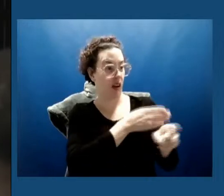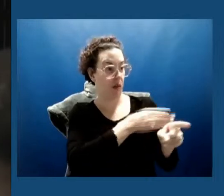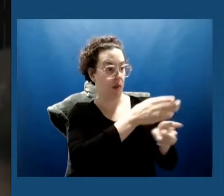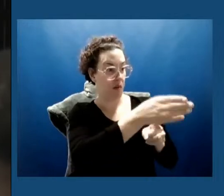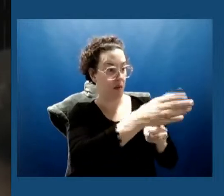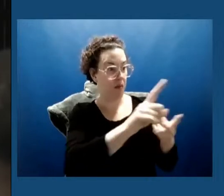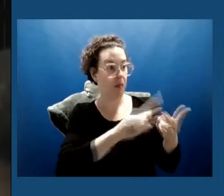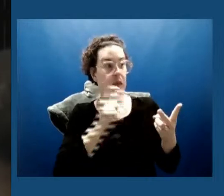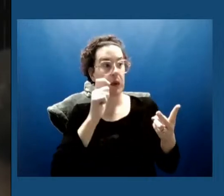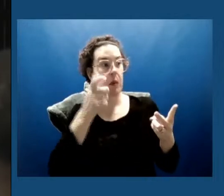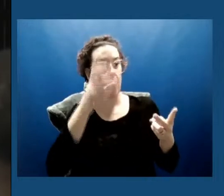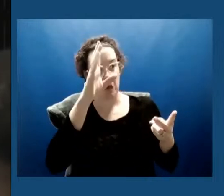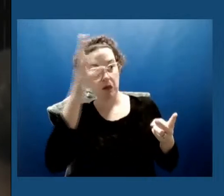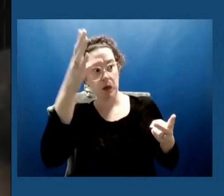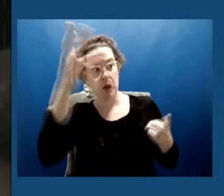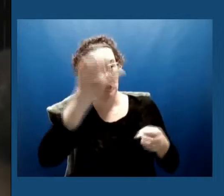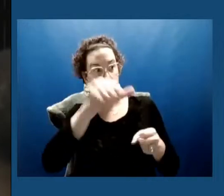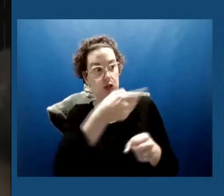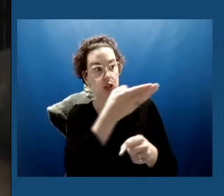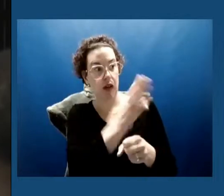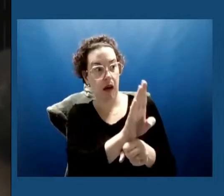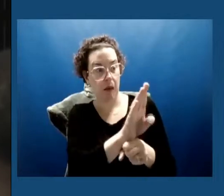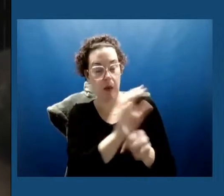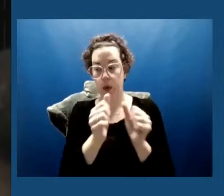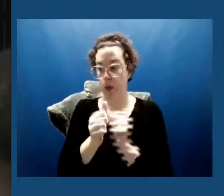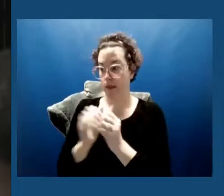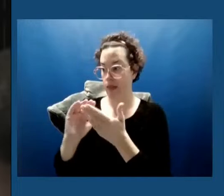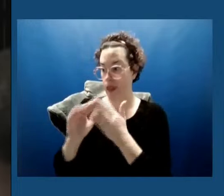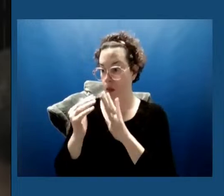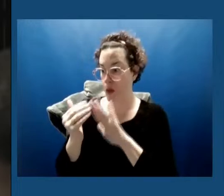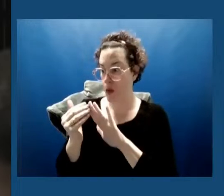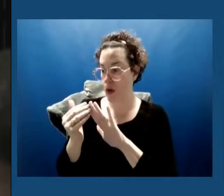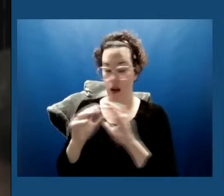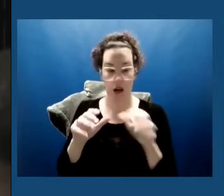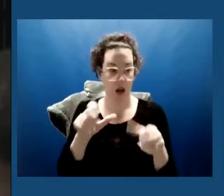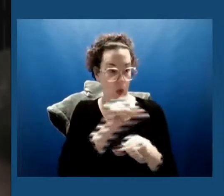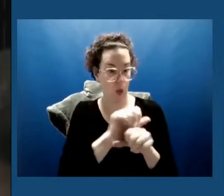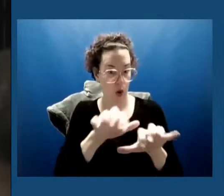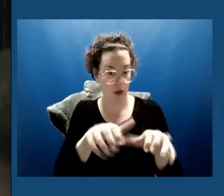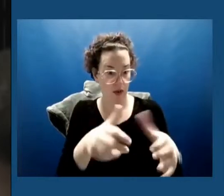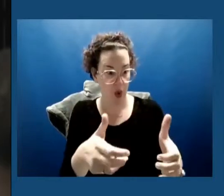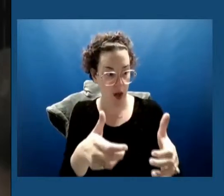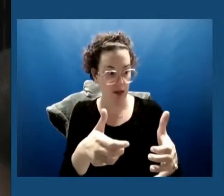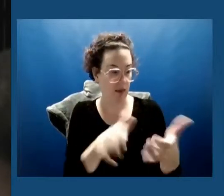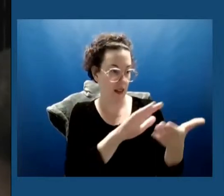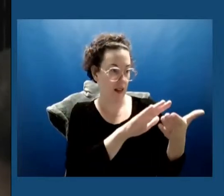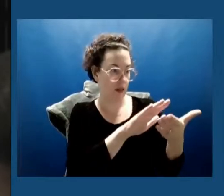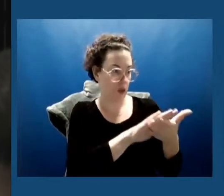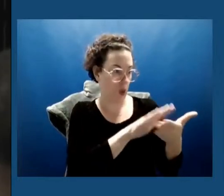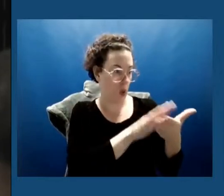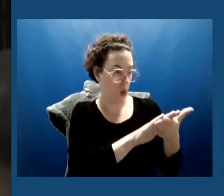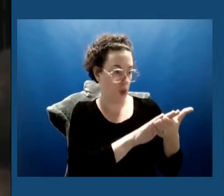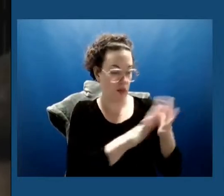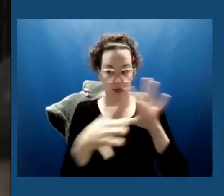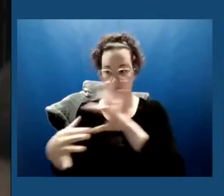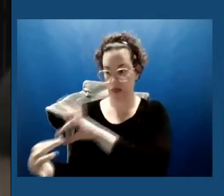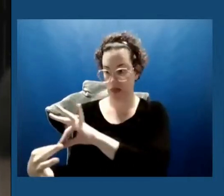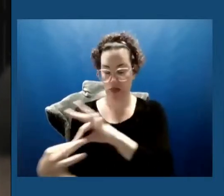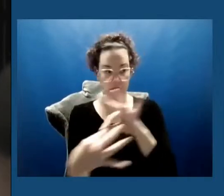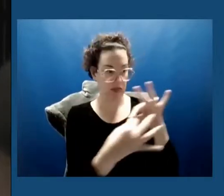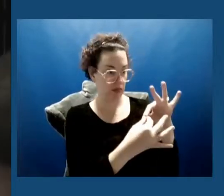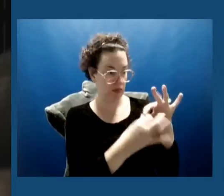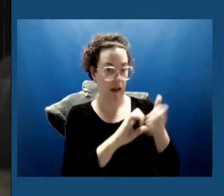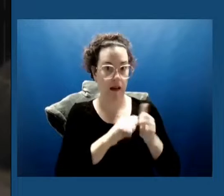workforce and the communities and the public schools that we have dotted in every single one of those communities? So thinking